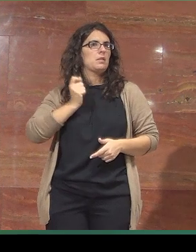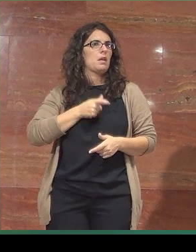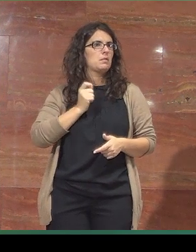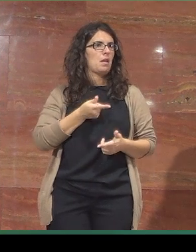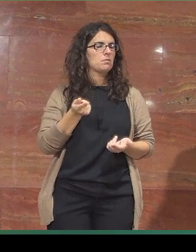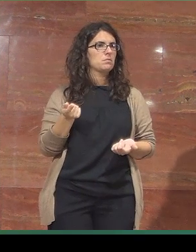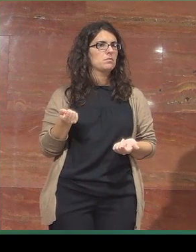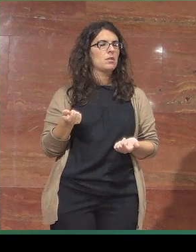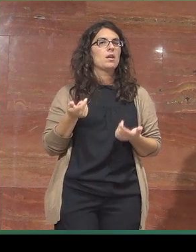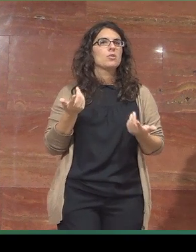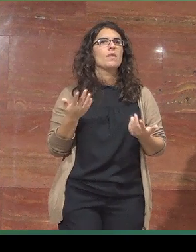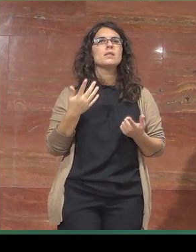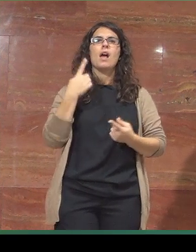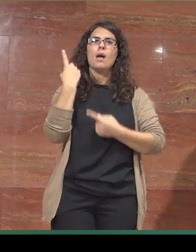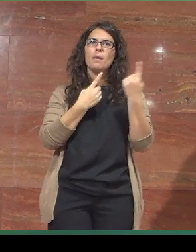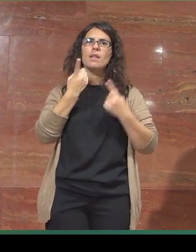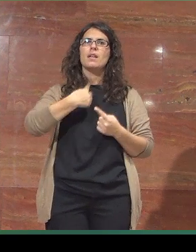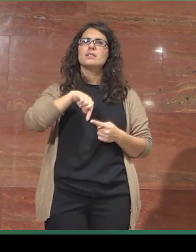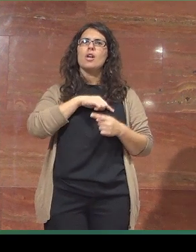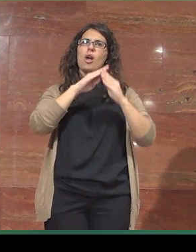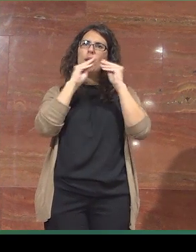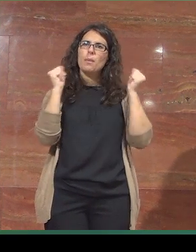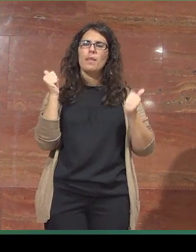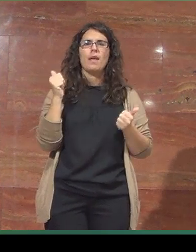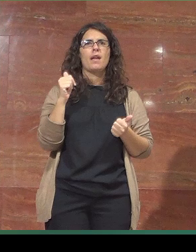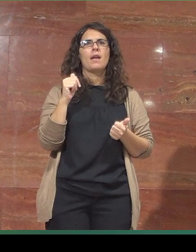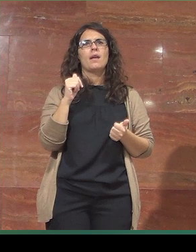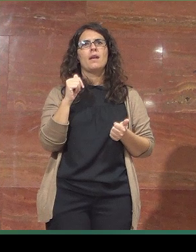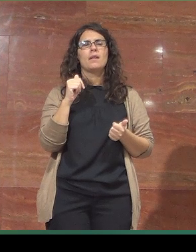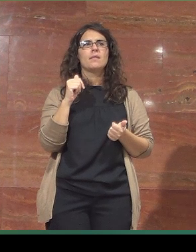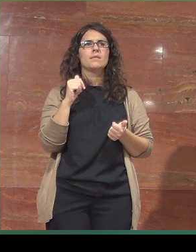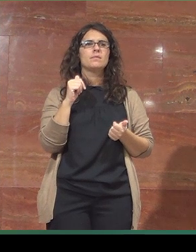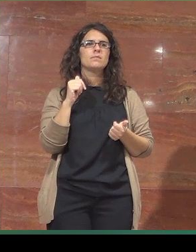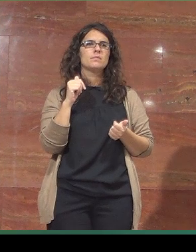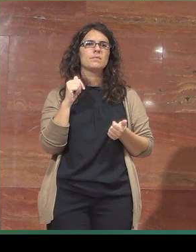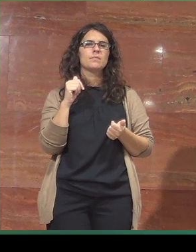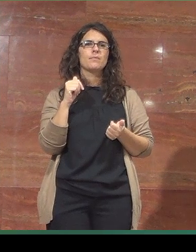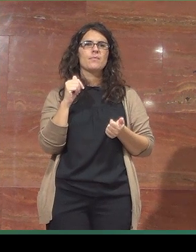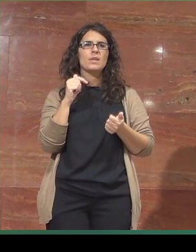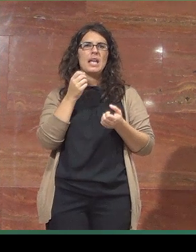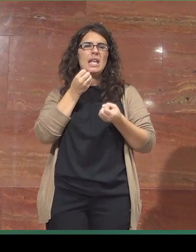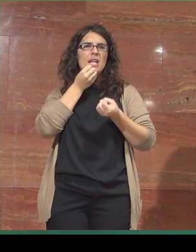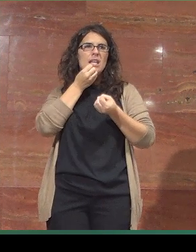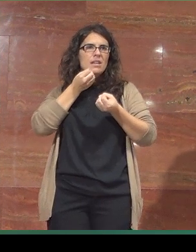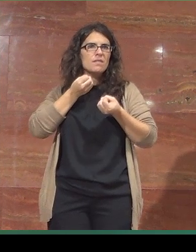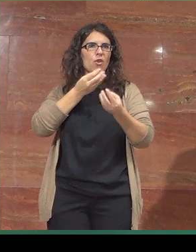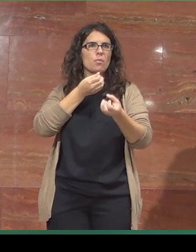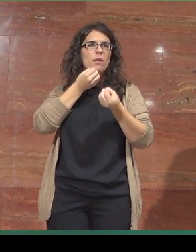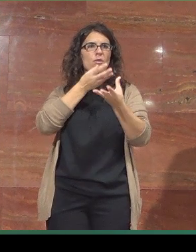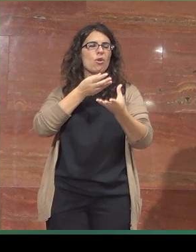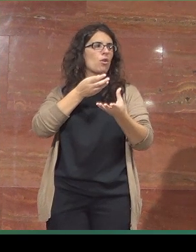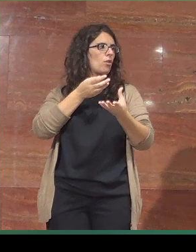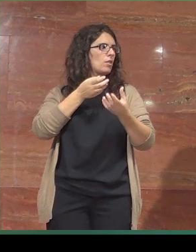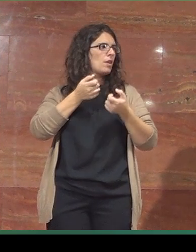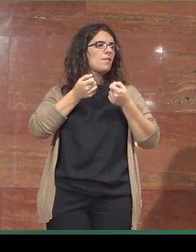need. You also need to disseminate that information through non-transport routes. I remember